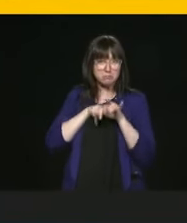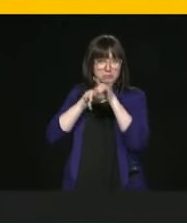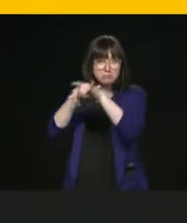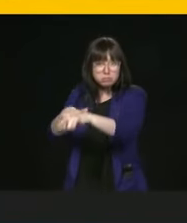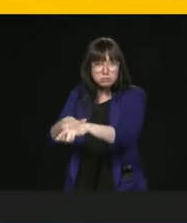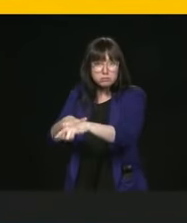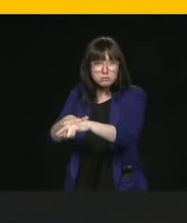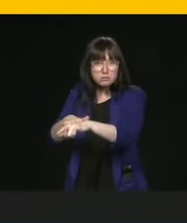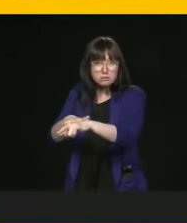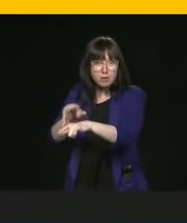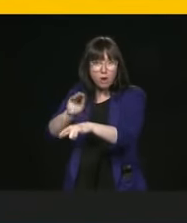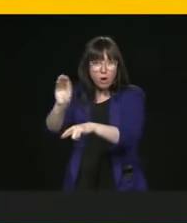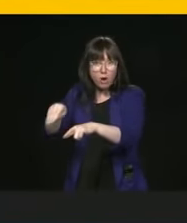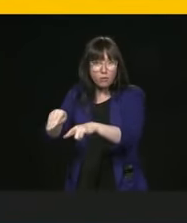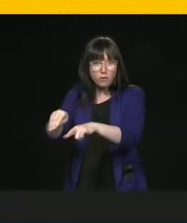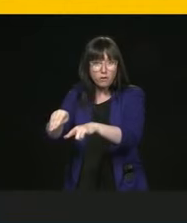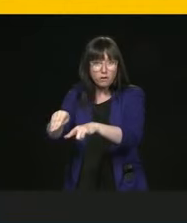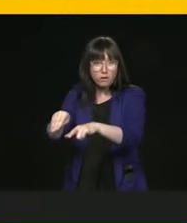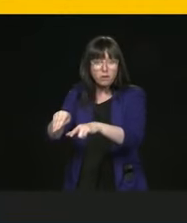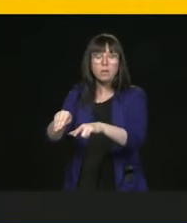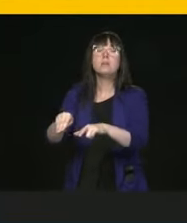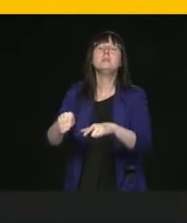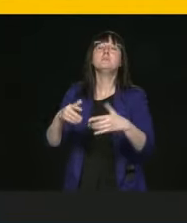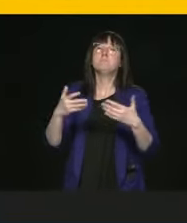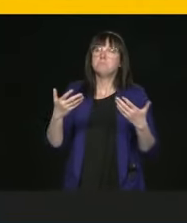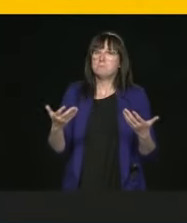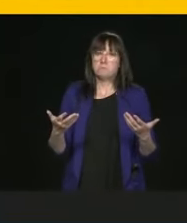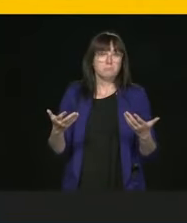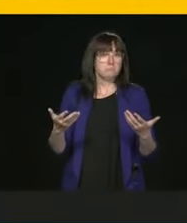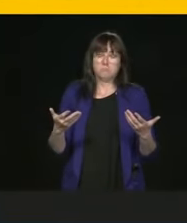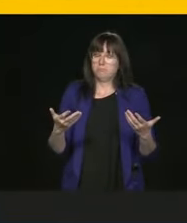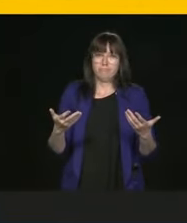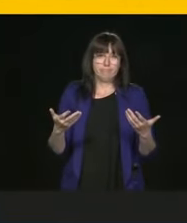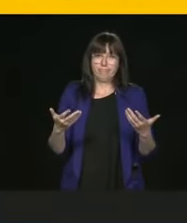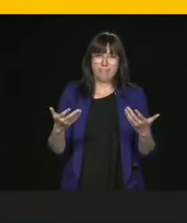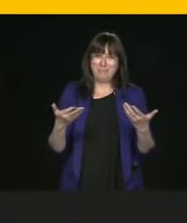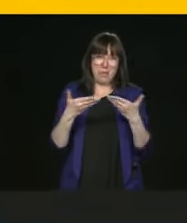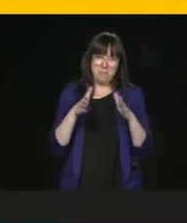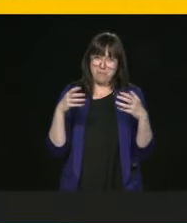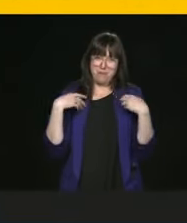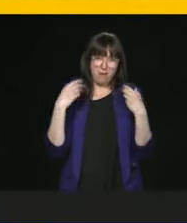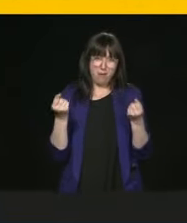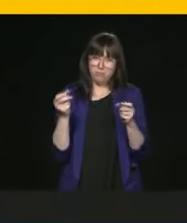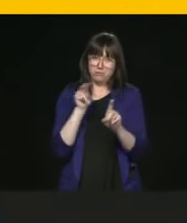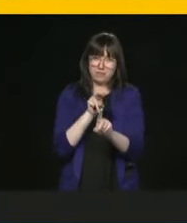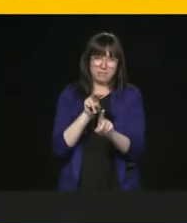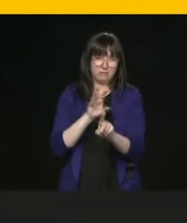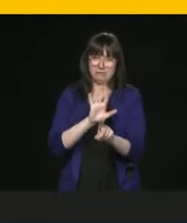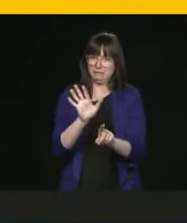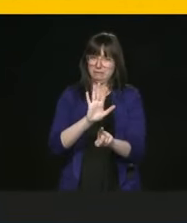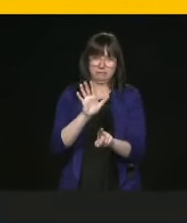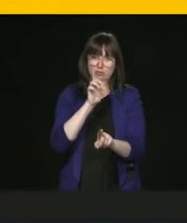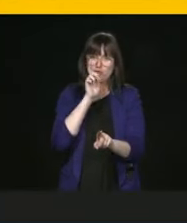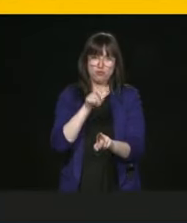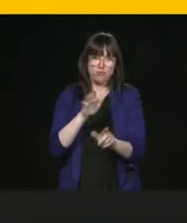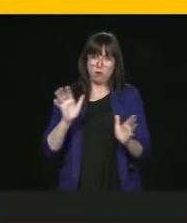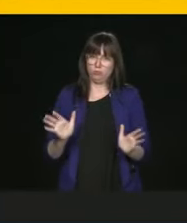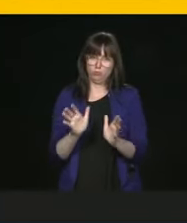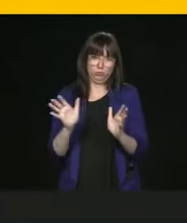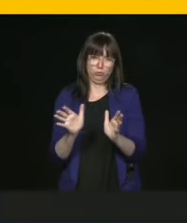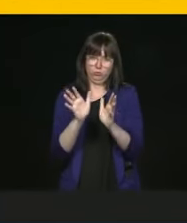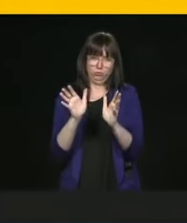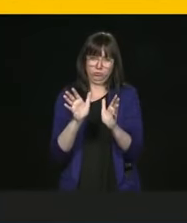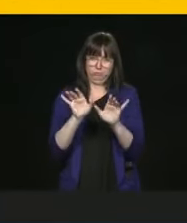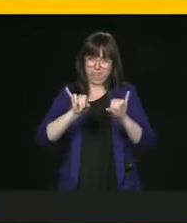fly to Ottawa. Obviously, that is not something that, from a public health standpoint, we should want to see happening.